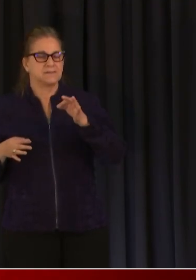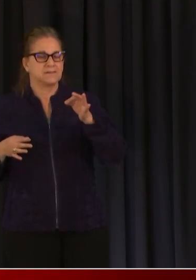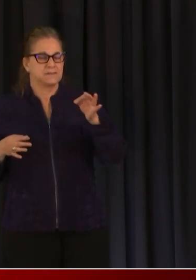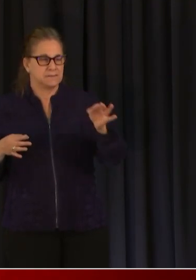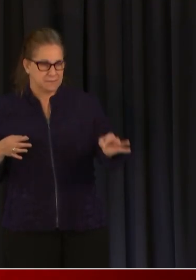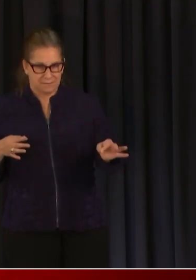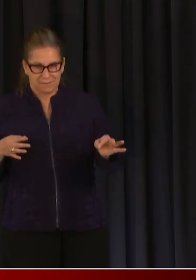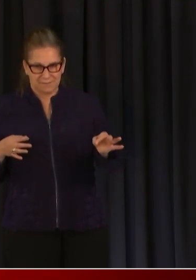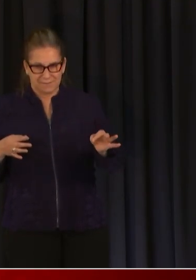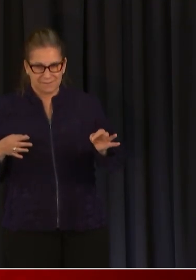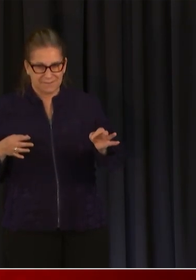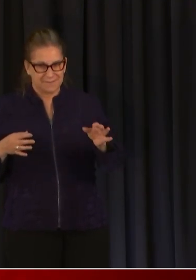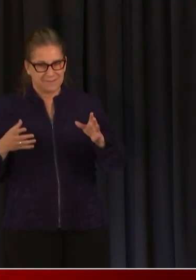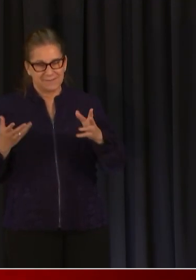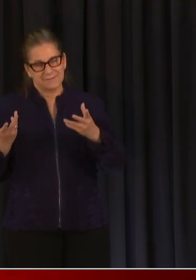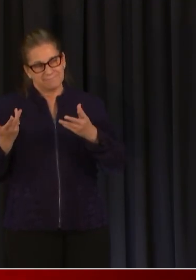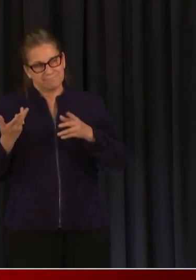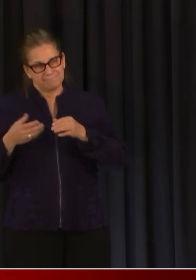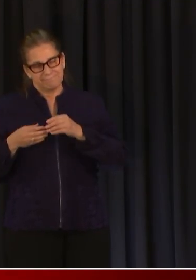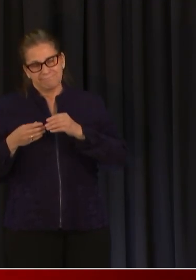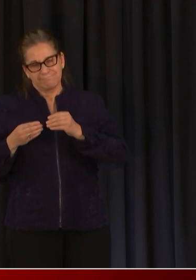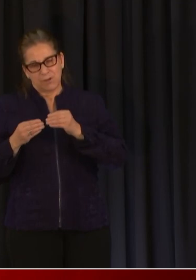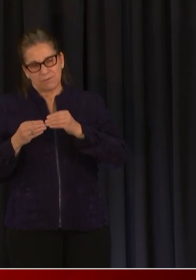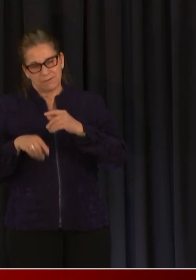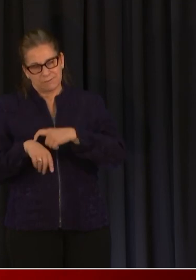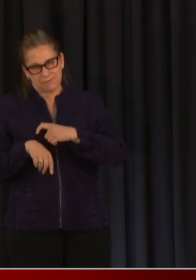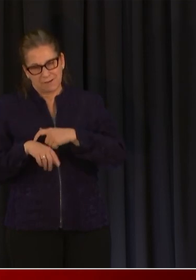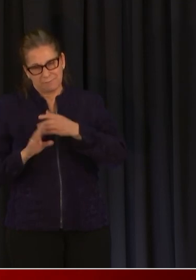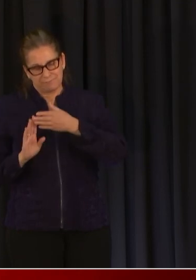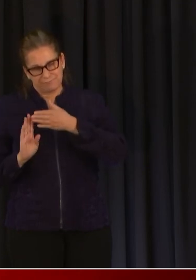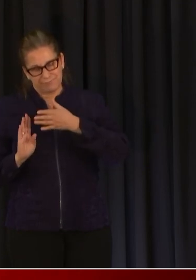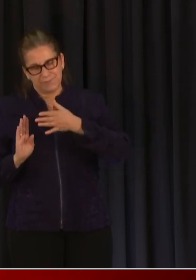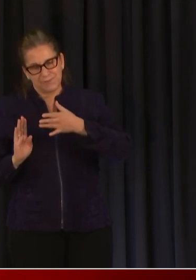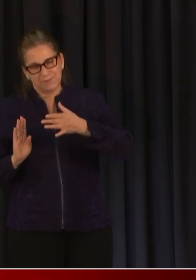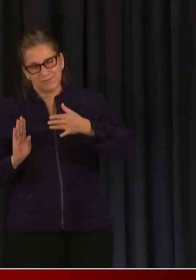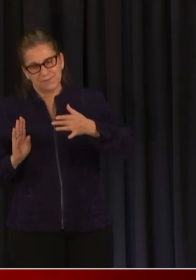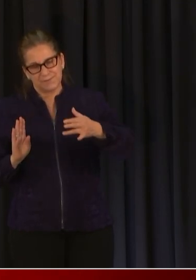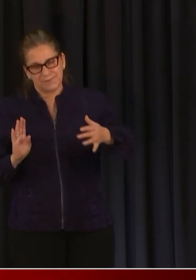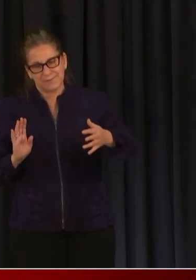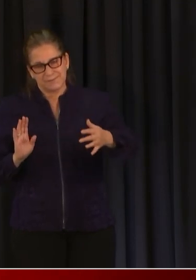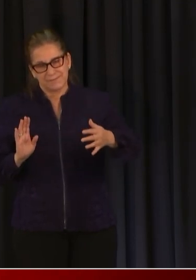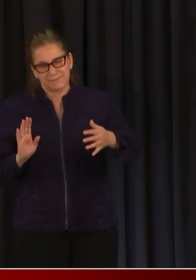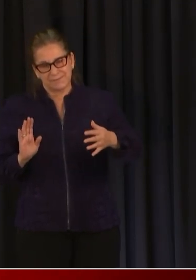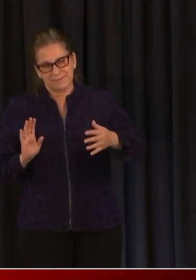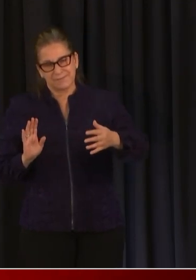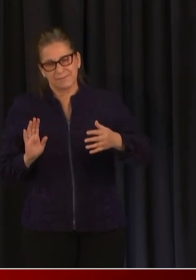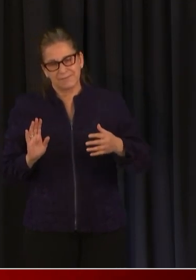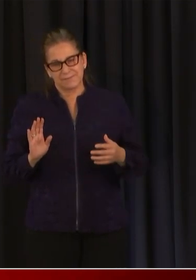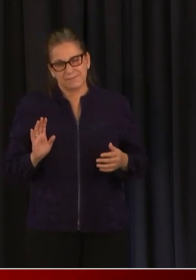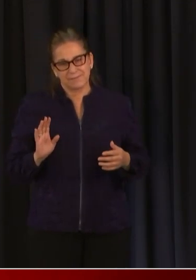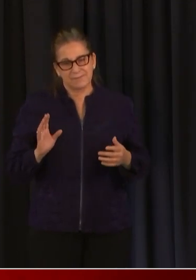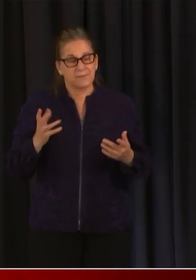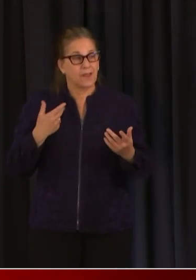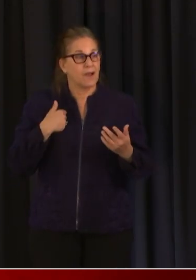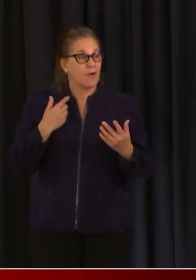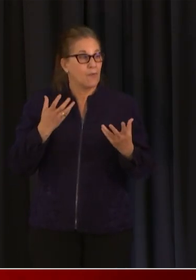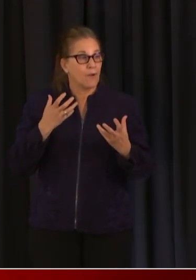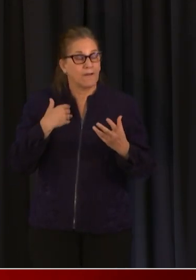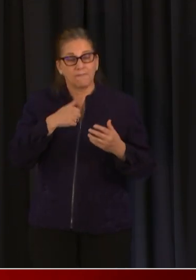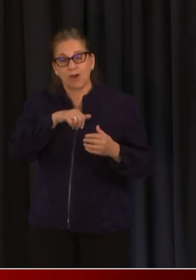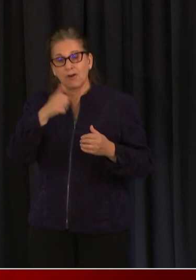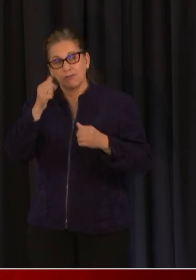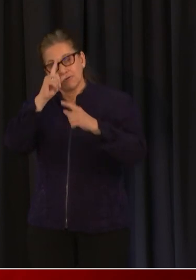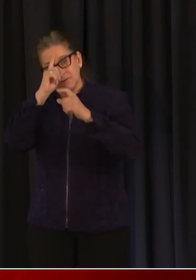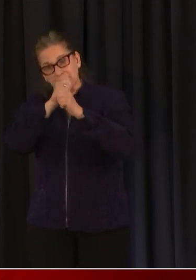not be able to go into effect. So I say that to say we will likely have another forecast